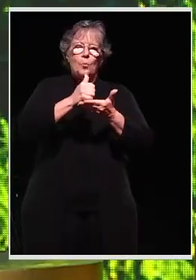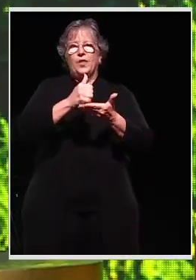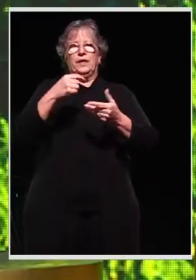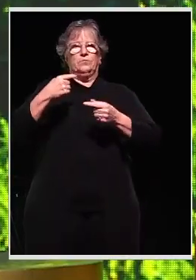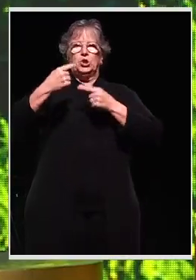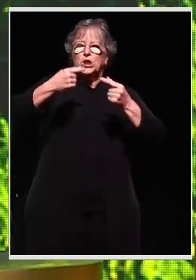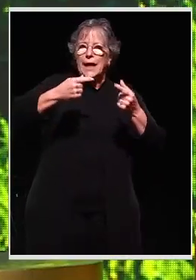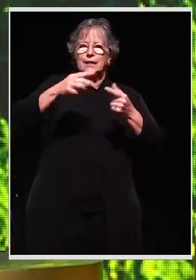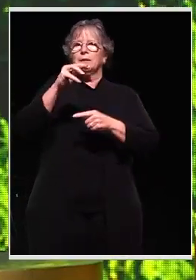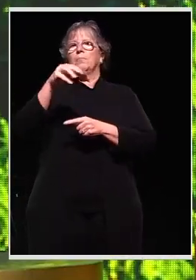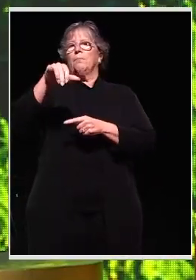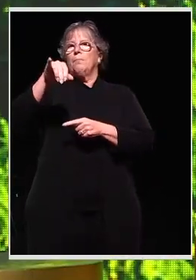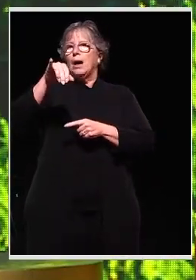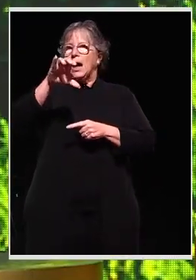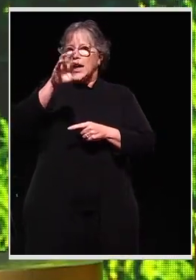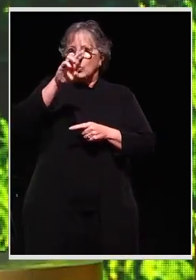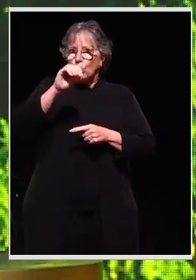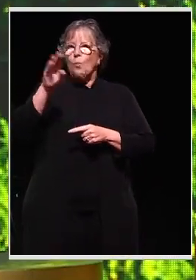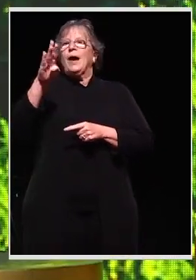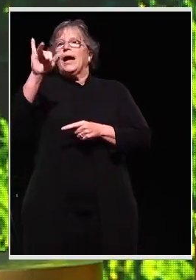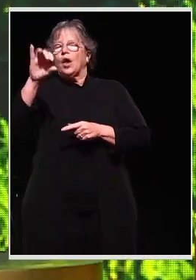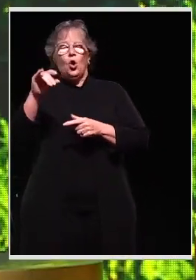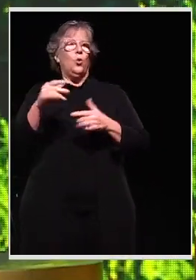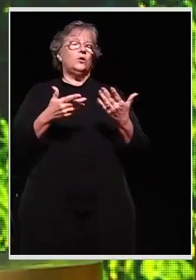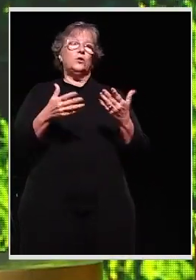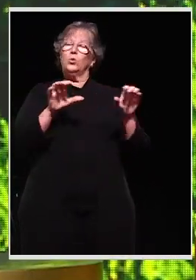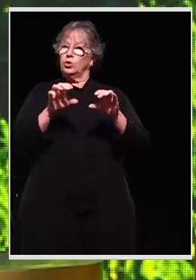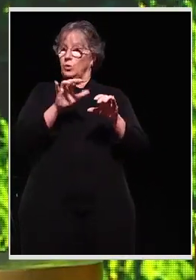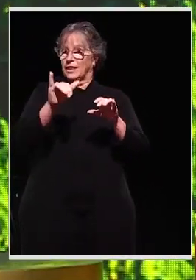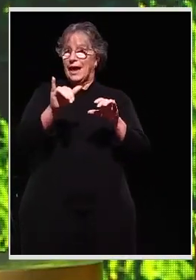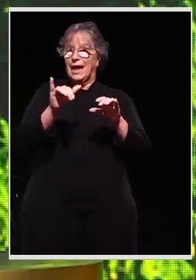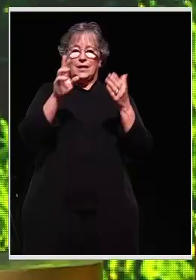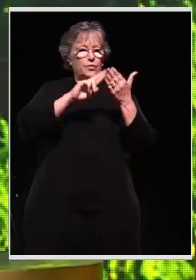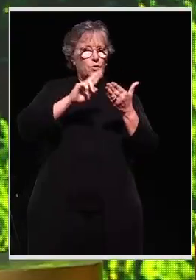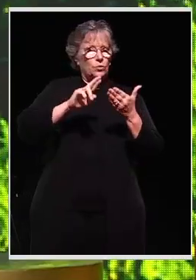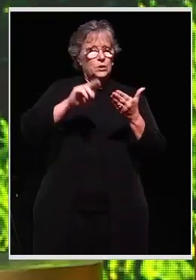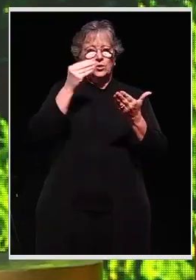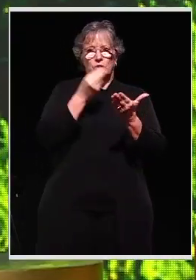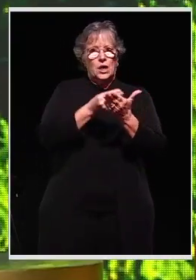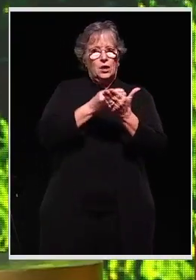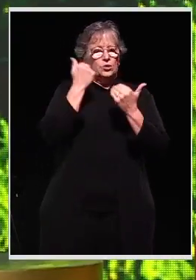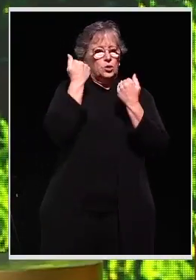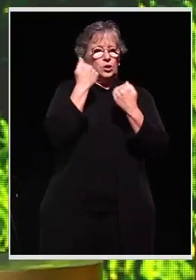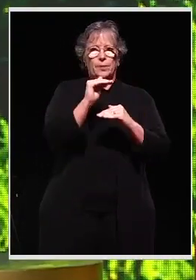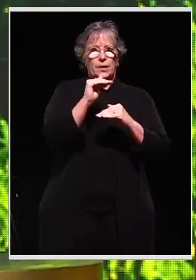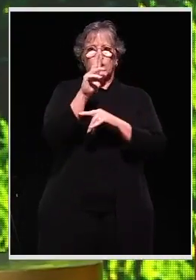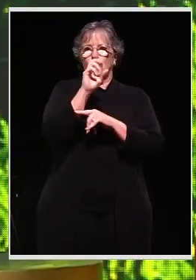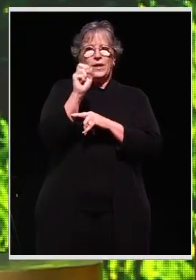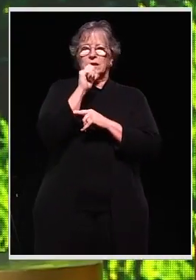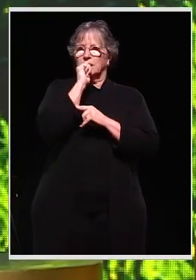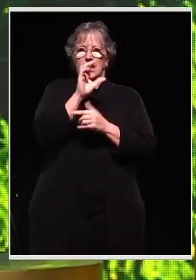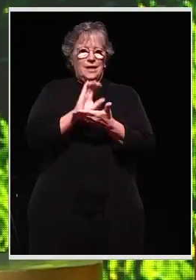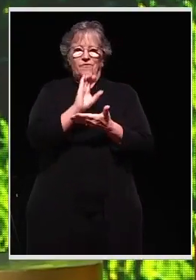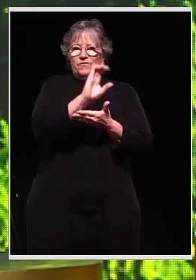and so forth. So bringing that in and helping us to, as you noted, the research dollars are extremely limited. The US has not made the investments in